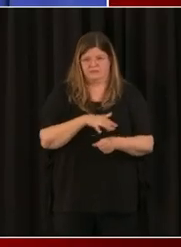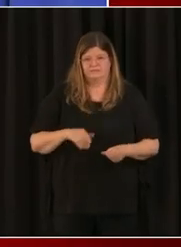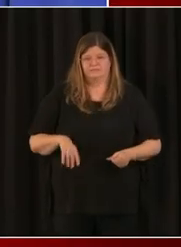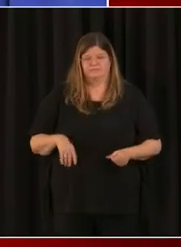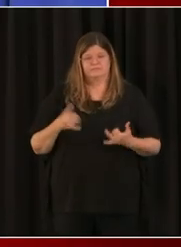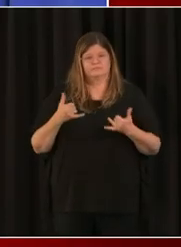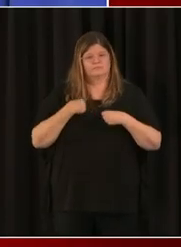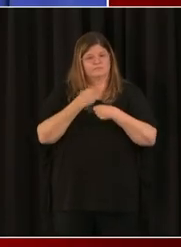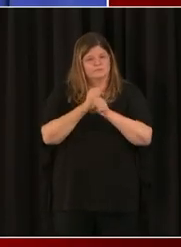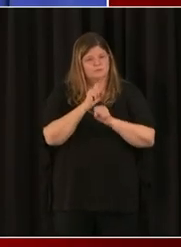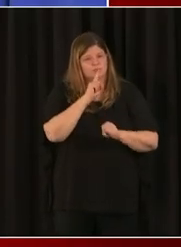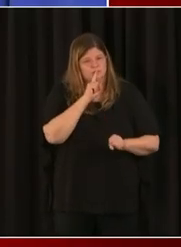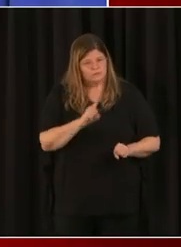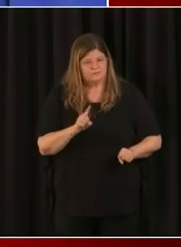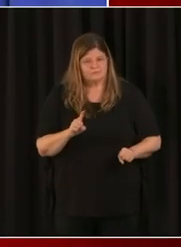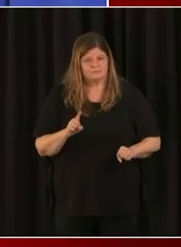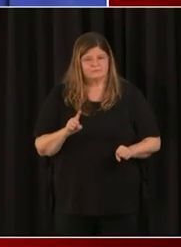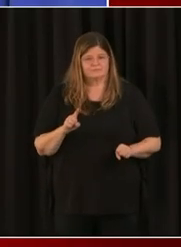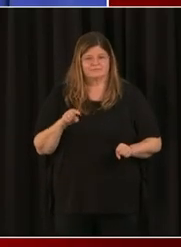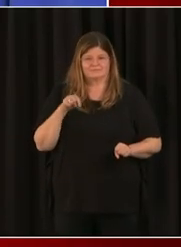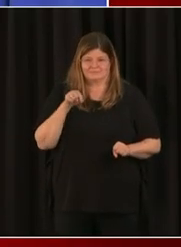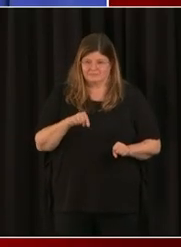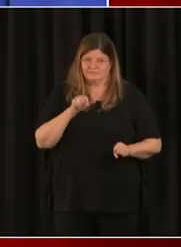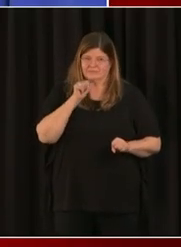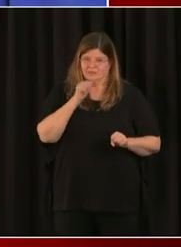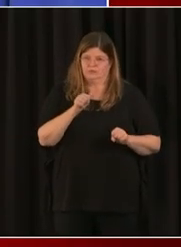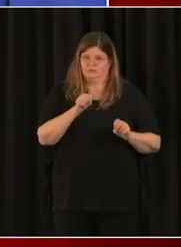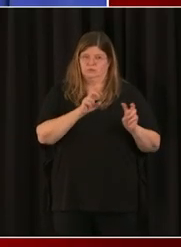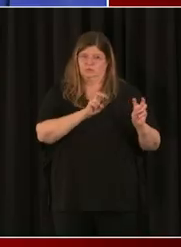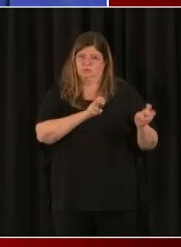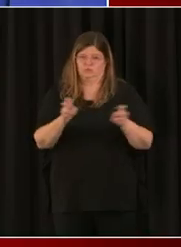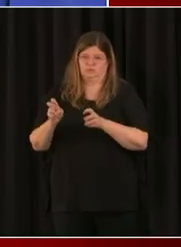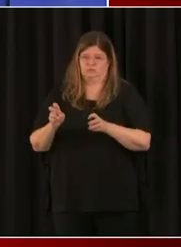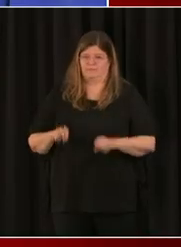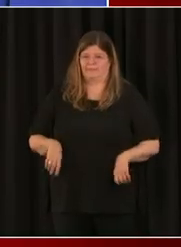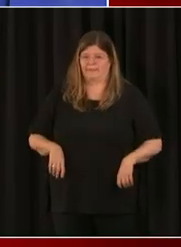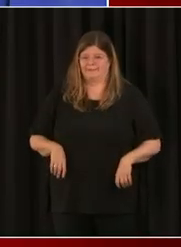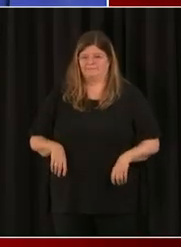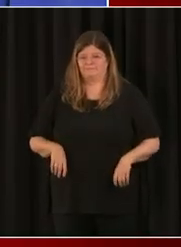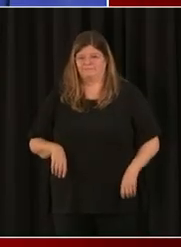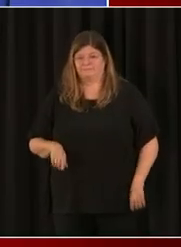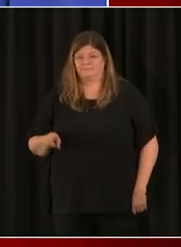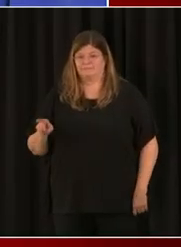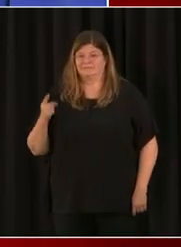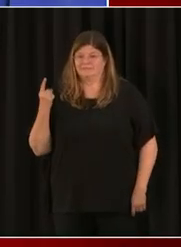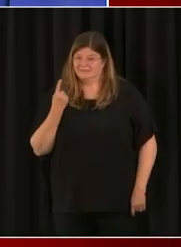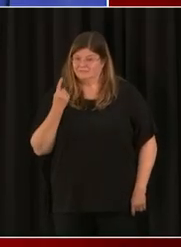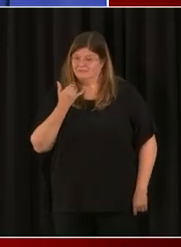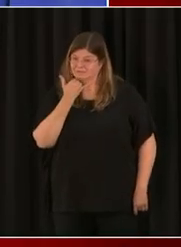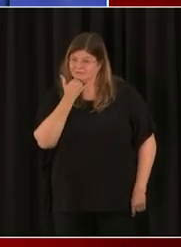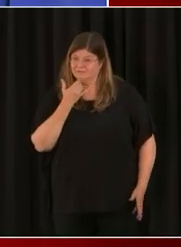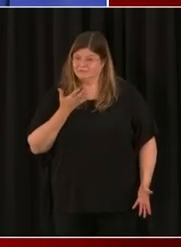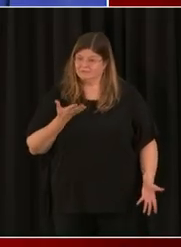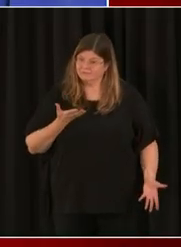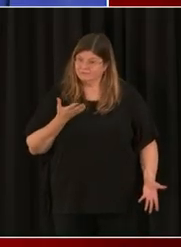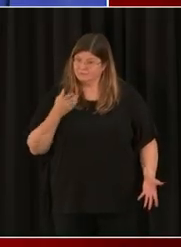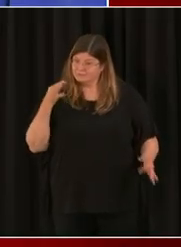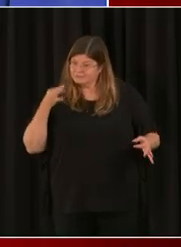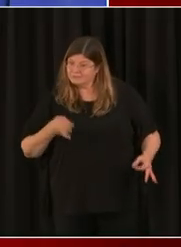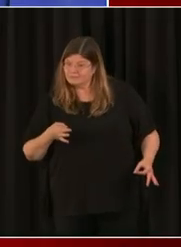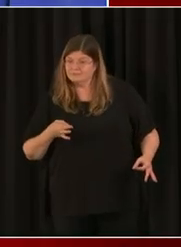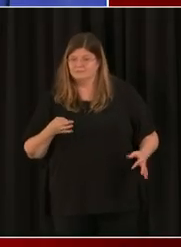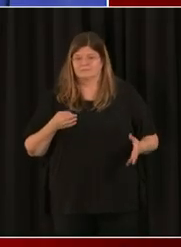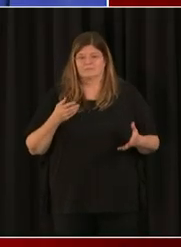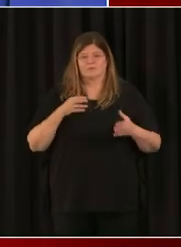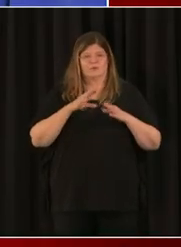and we want to make sure that is not an issue this go-round. So there would have to be some incident there, or you just might decide you